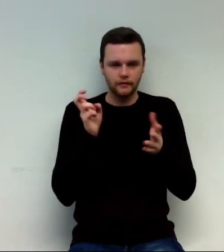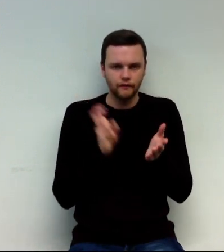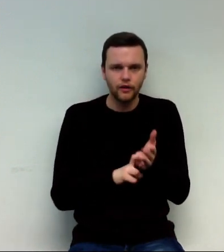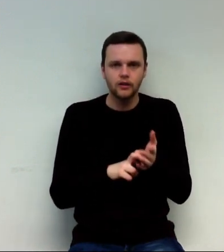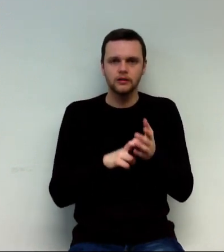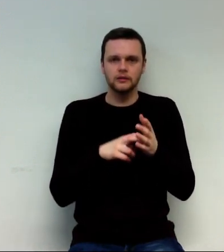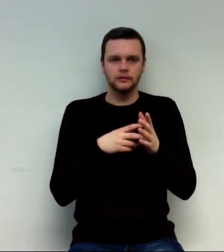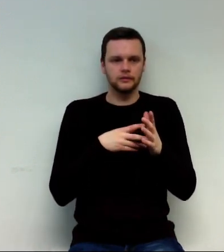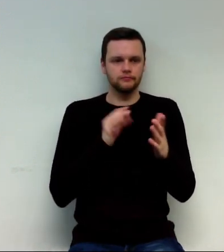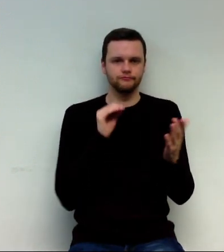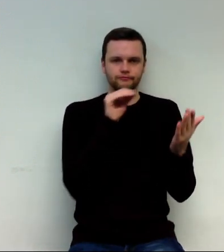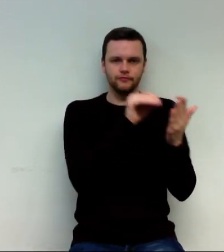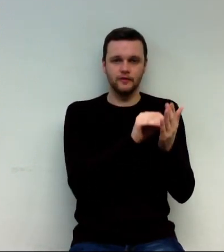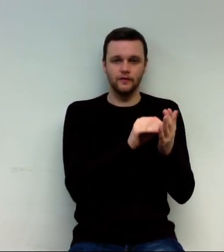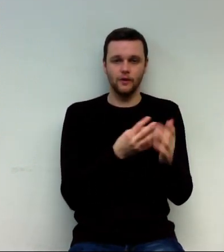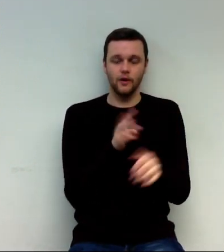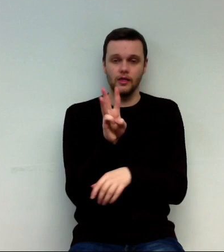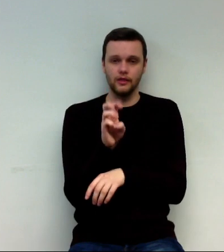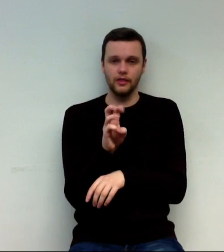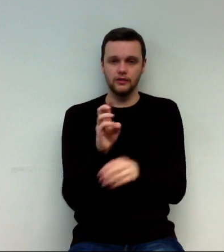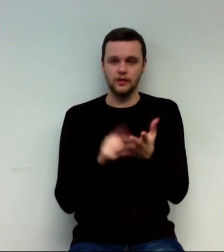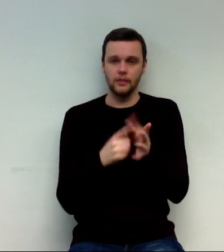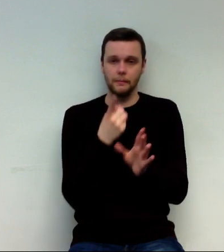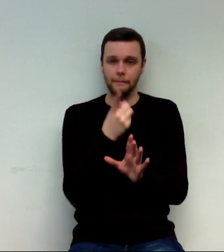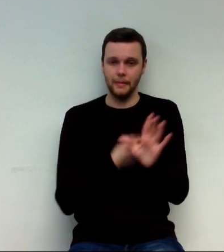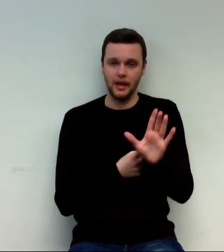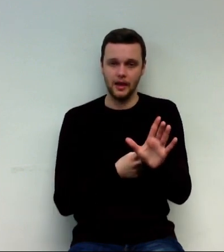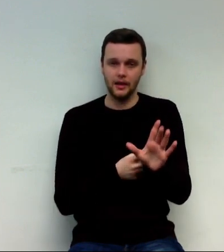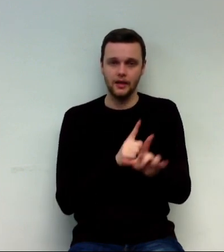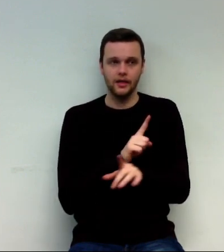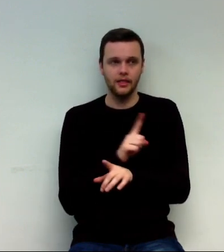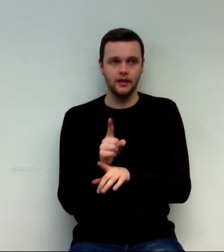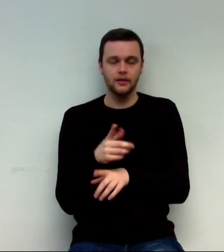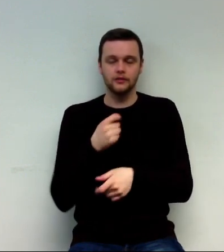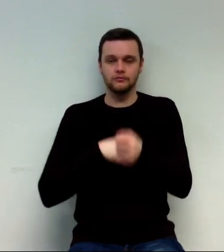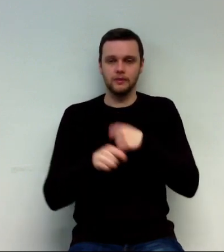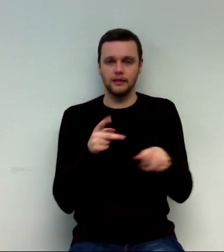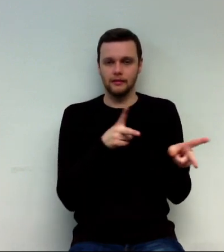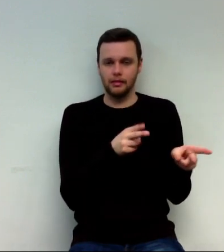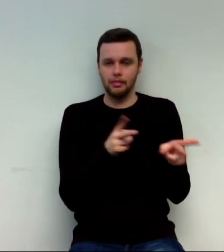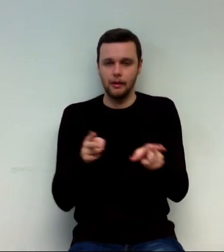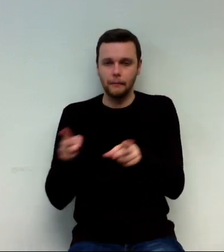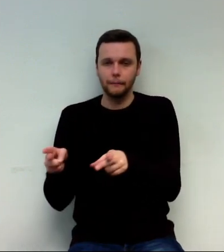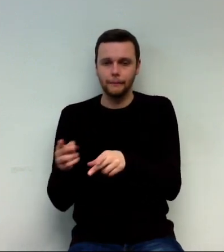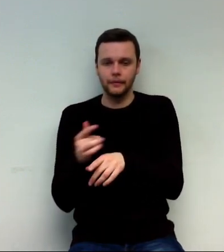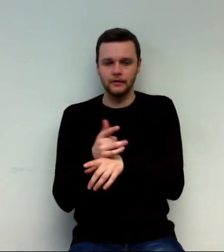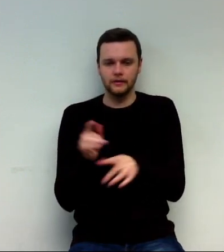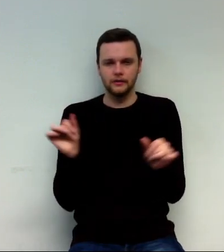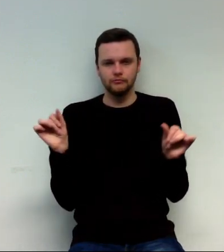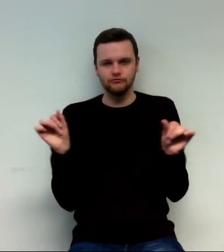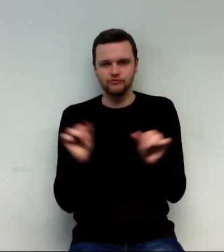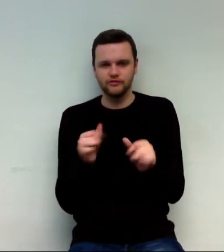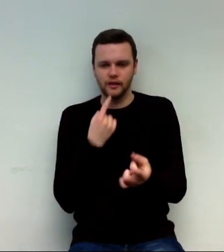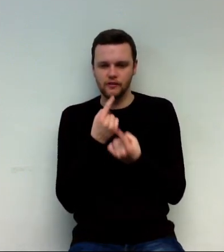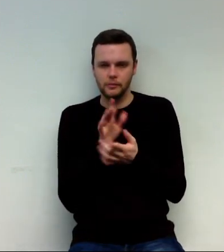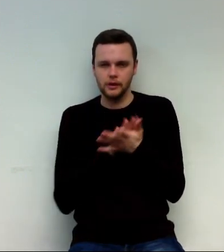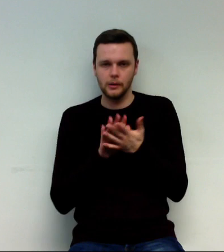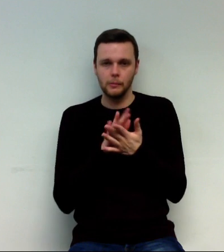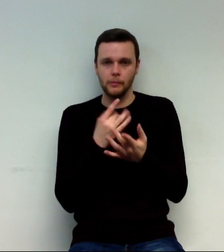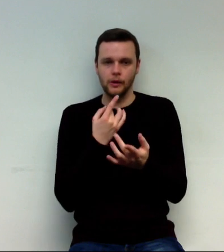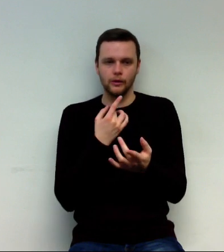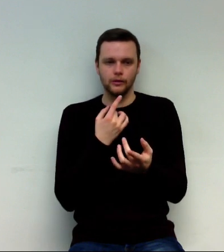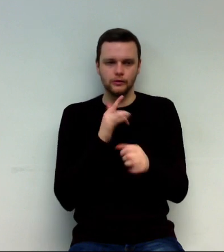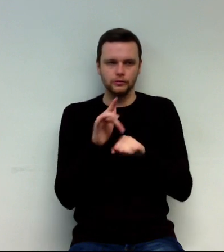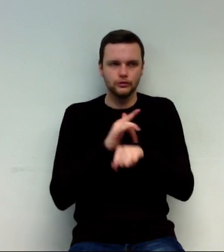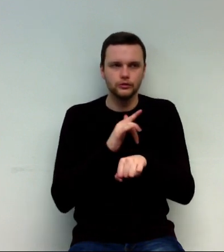and registered in Ed Fringeware by the 13th of May, and we'll be making clips which kind of give people a brief synopsis of the show and all the booking